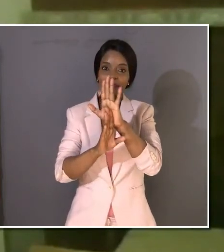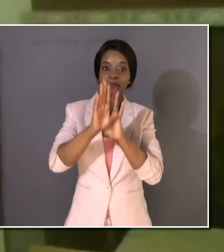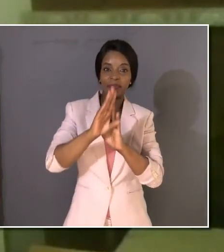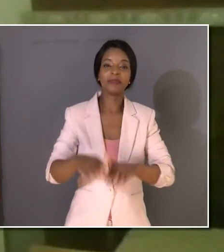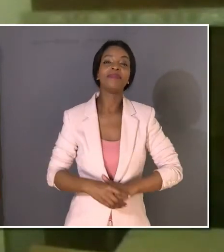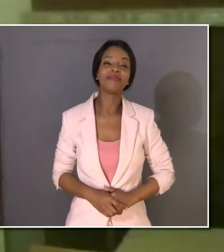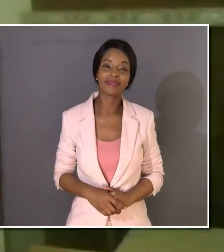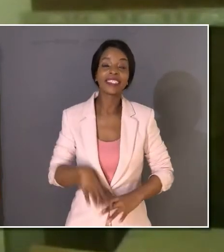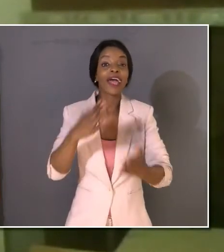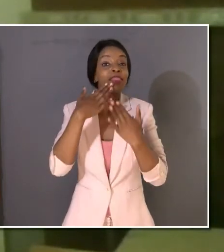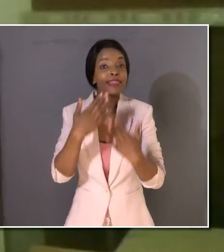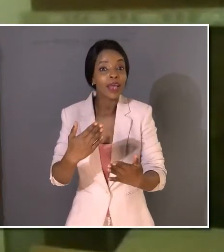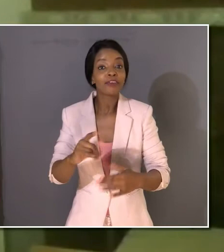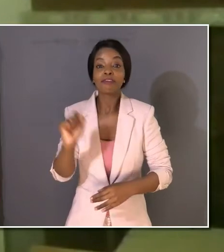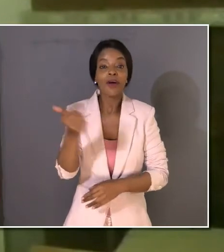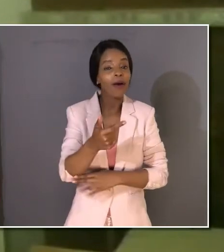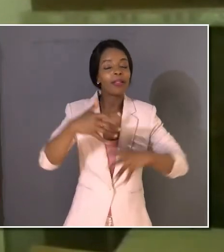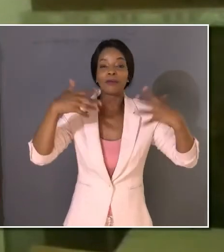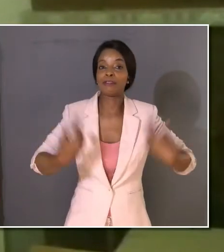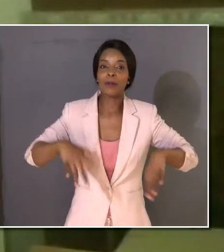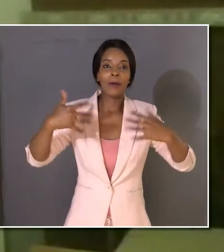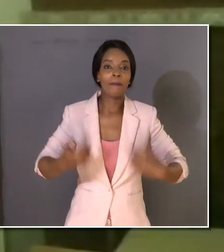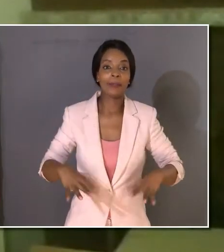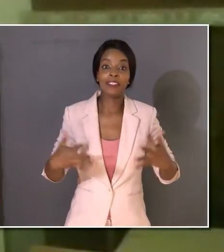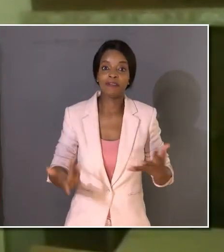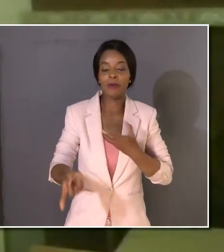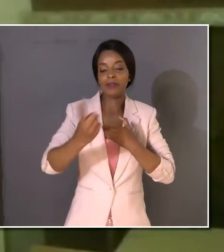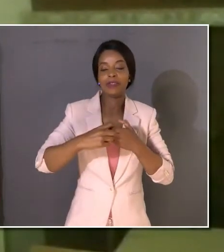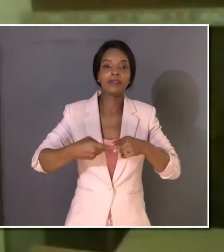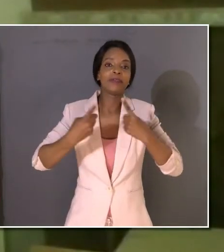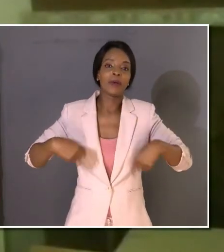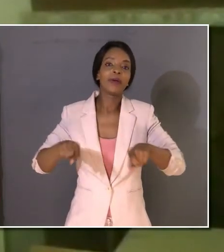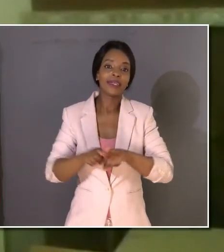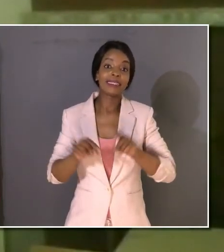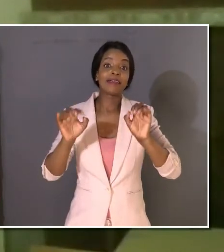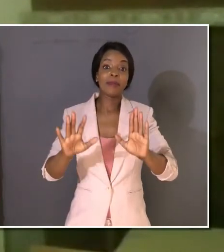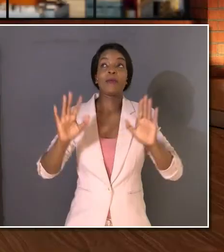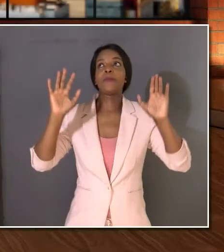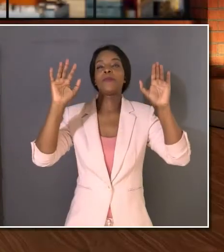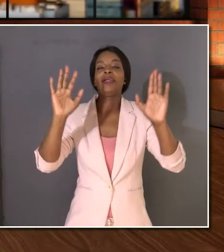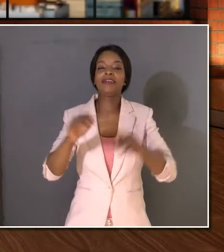you all so much for joining us, and it's been wonderful to have you.